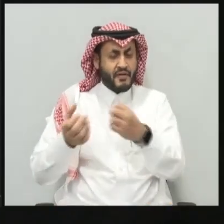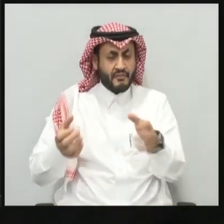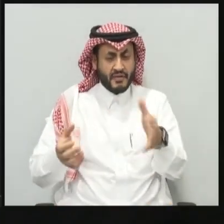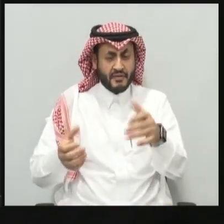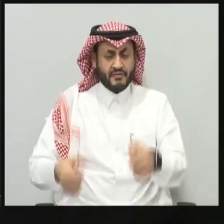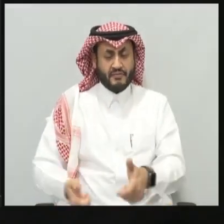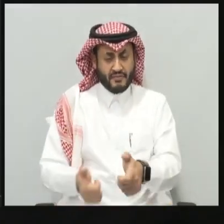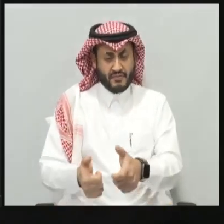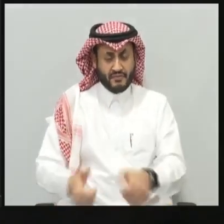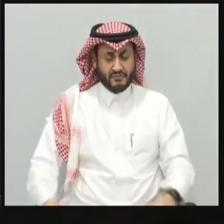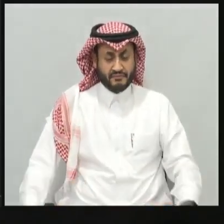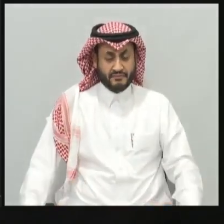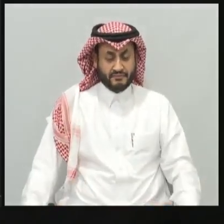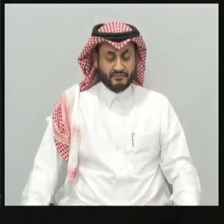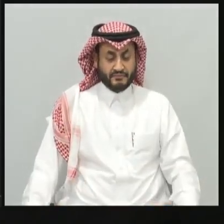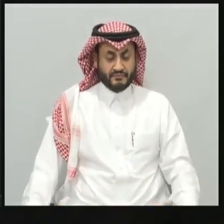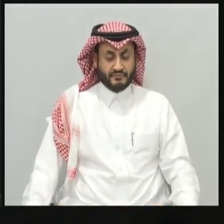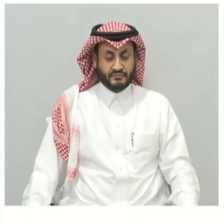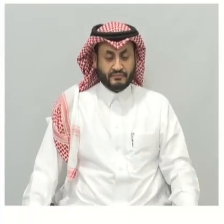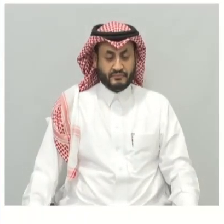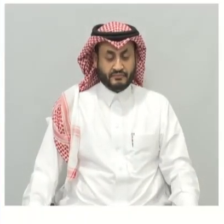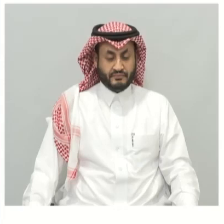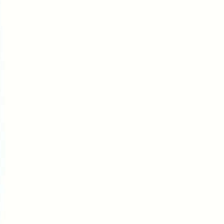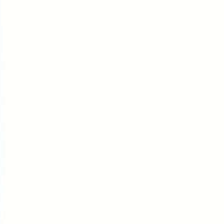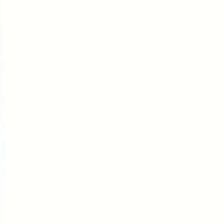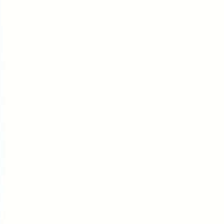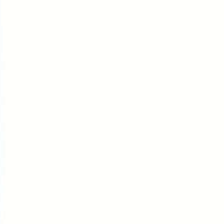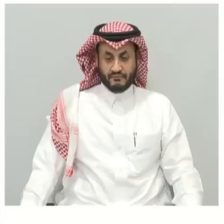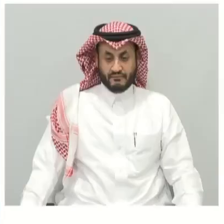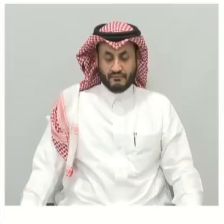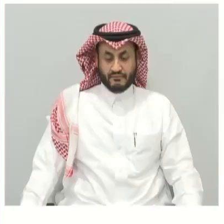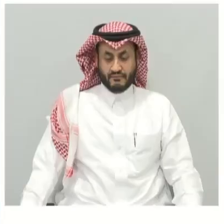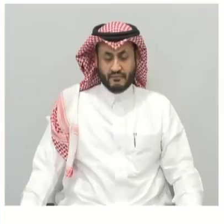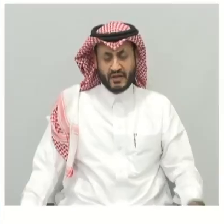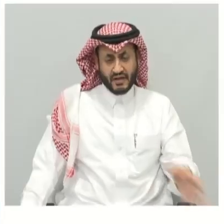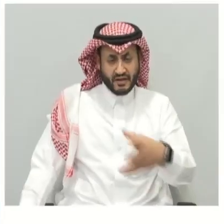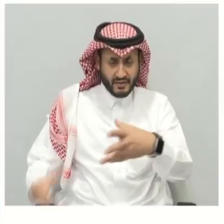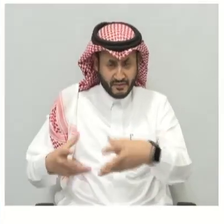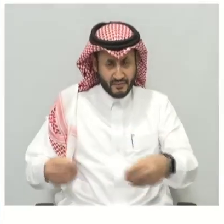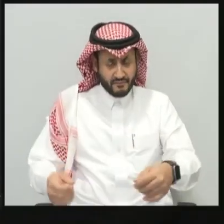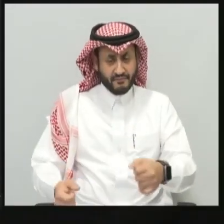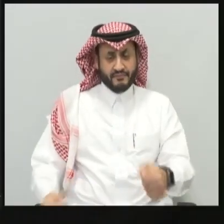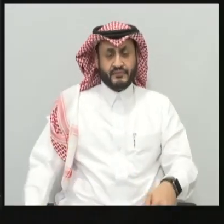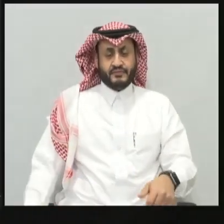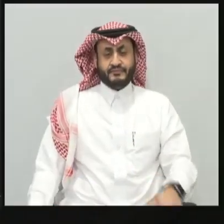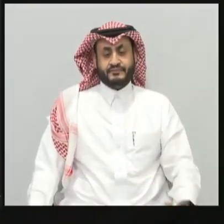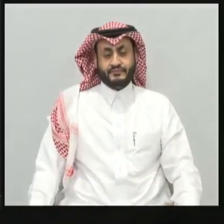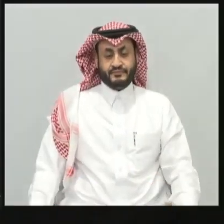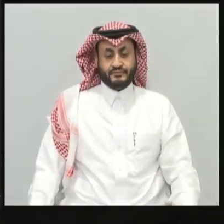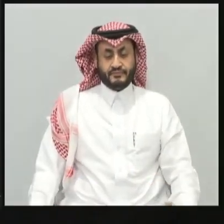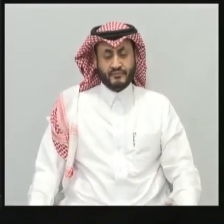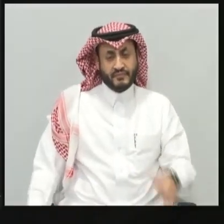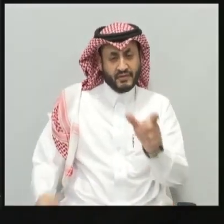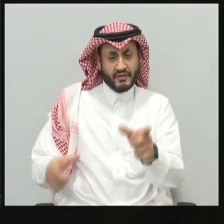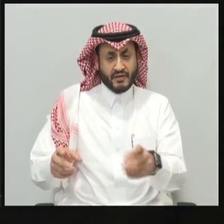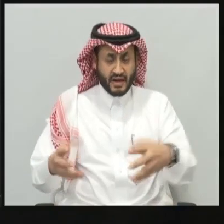tools, and new computers relates to the technology. Now, as for the last exercise in today's lesson, here we have